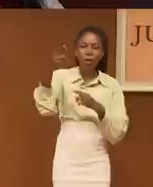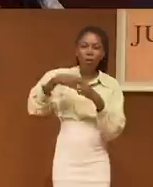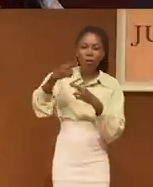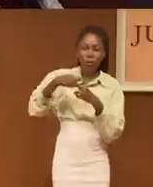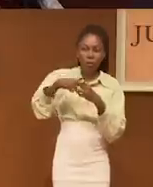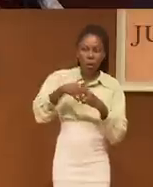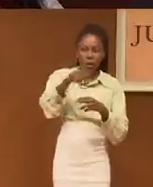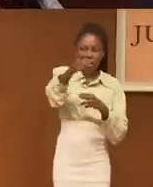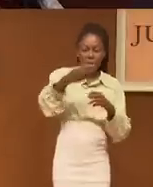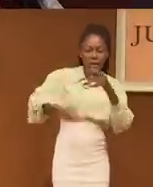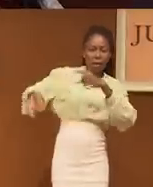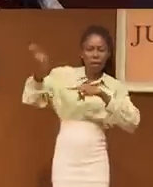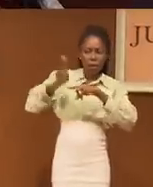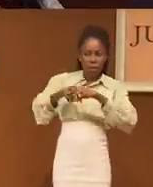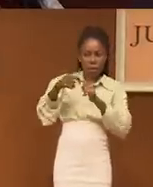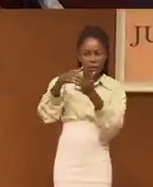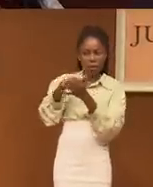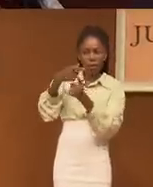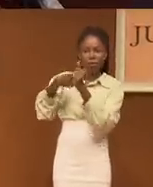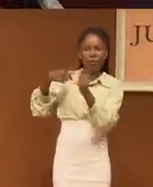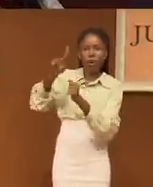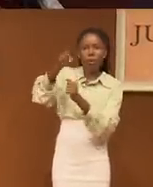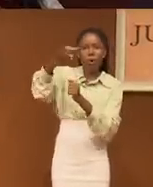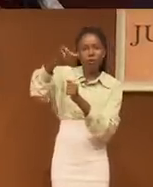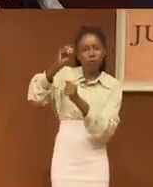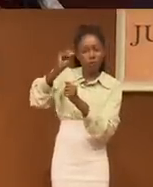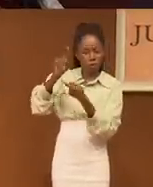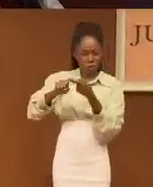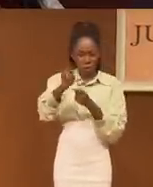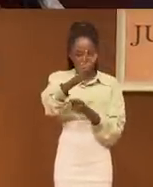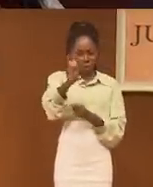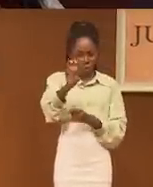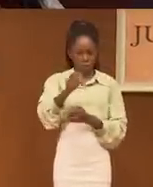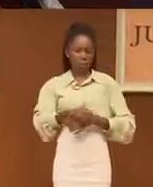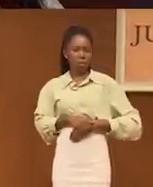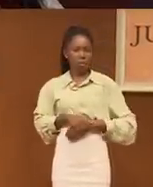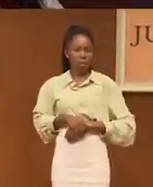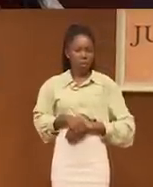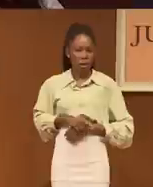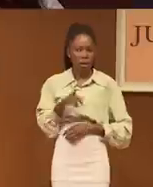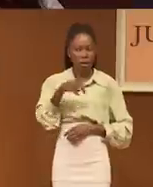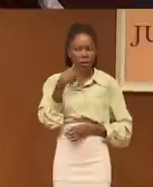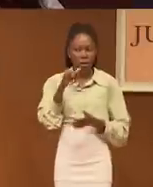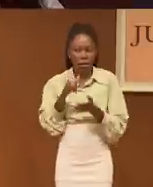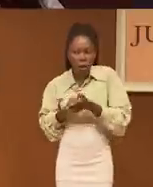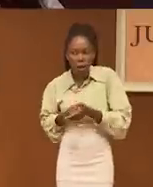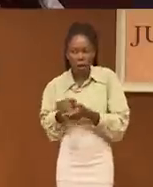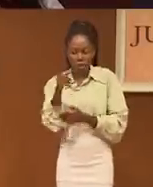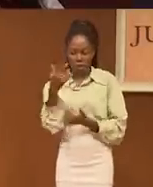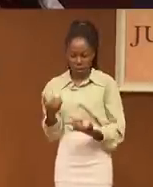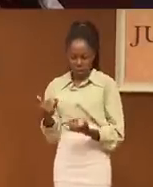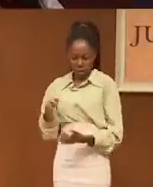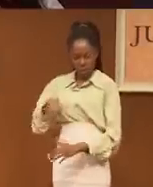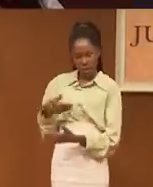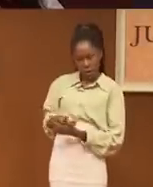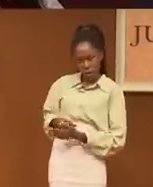has increased it from 150 to 200. So, no, we just came in that he should please. So we